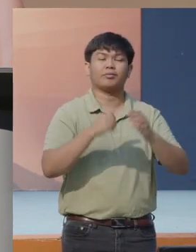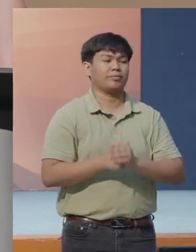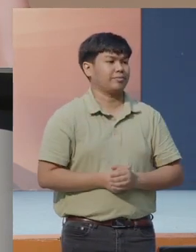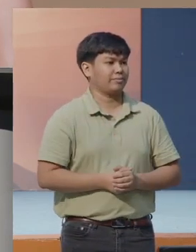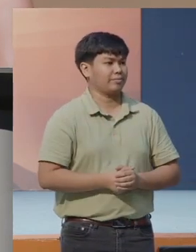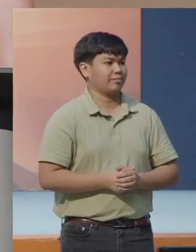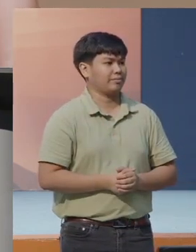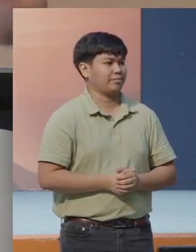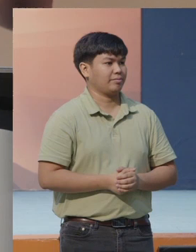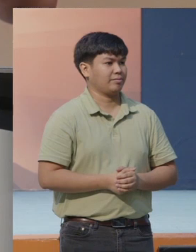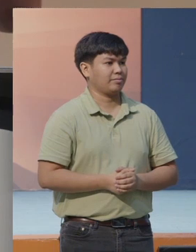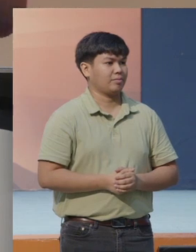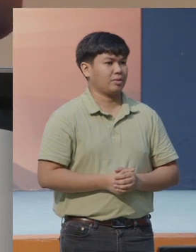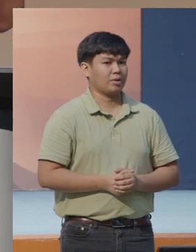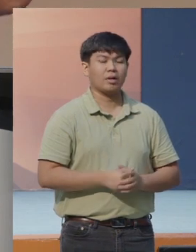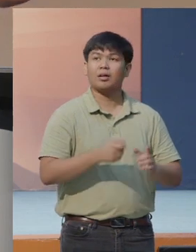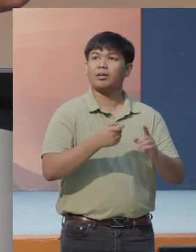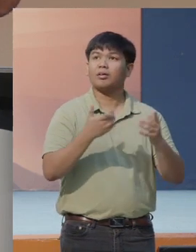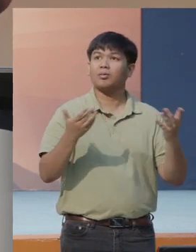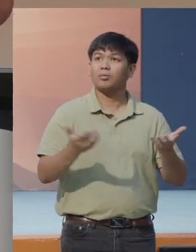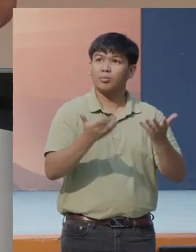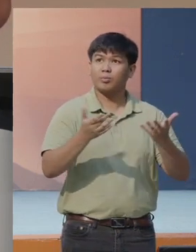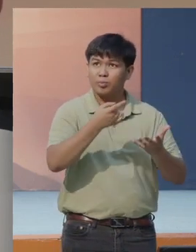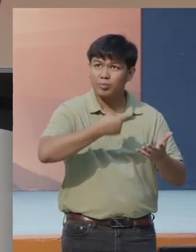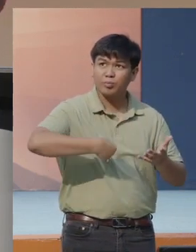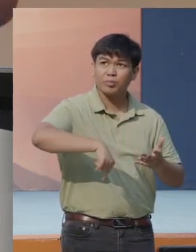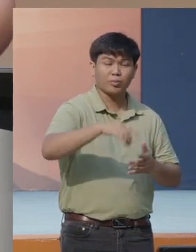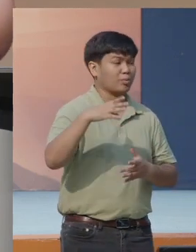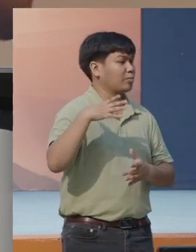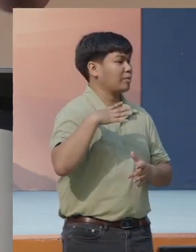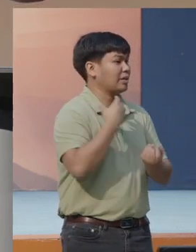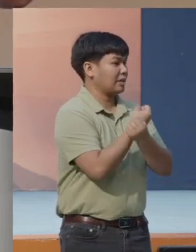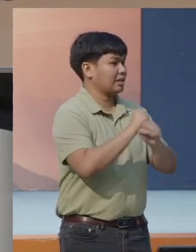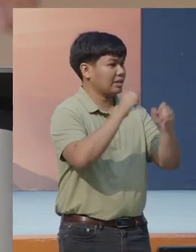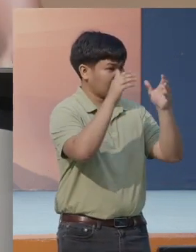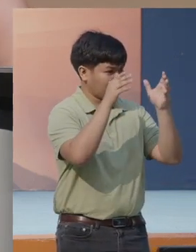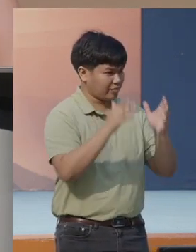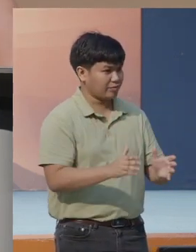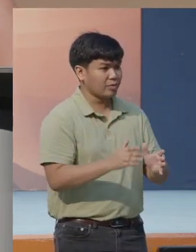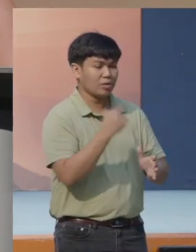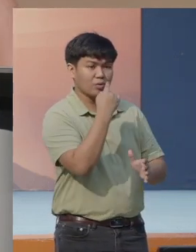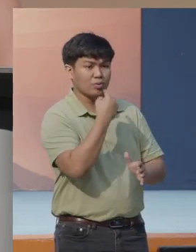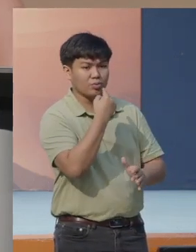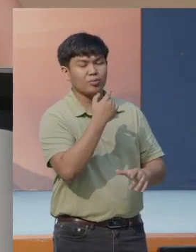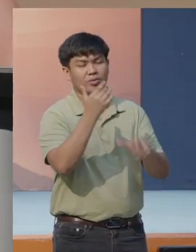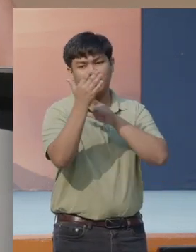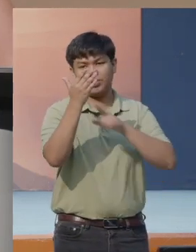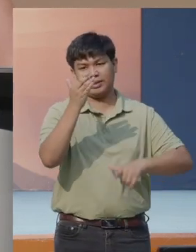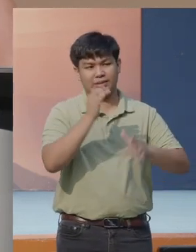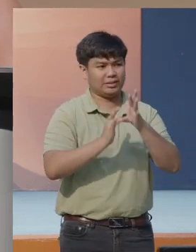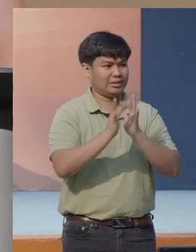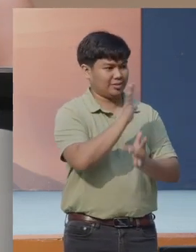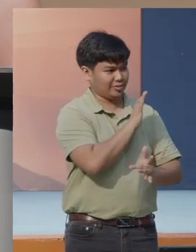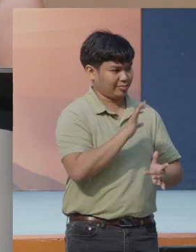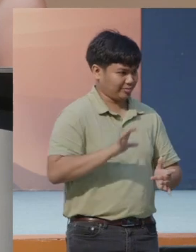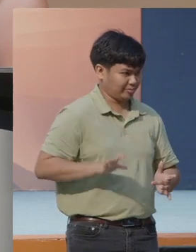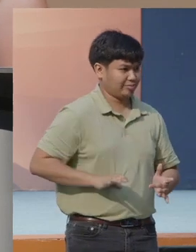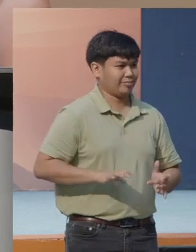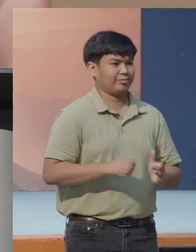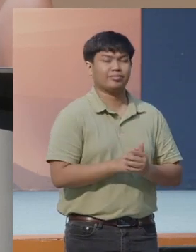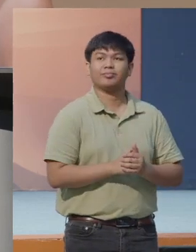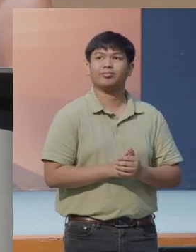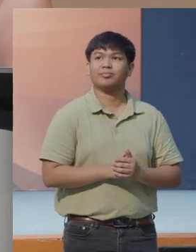heaven, and from it we await a Savior, the Lord Jesus Christ.